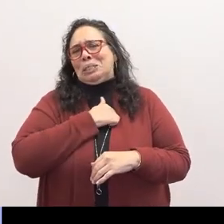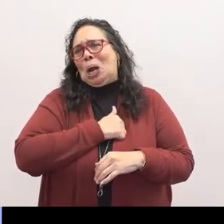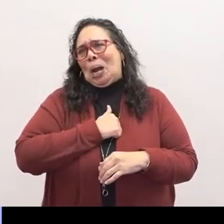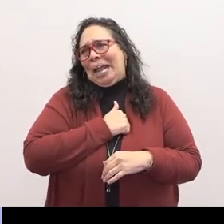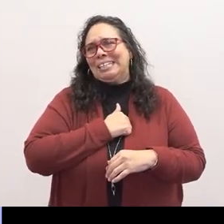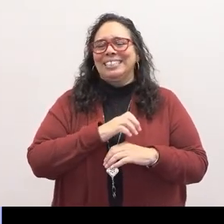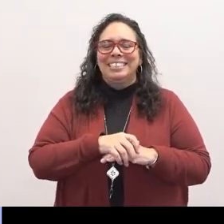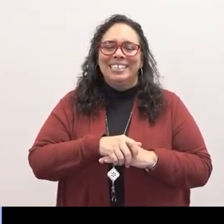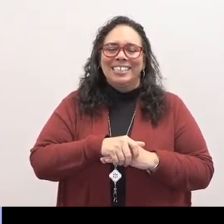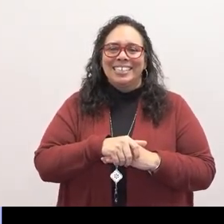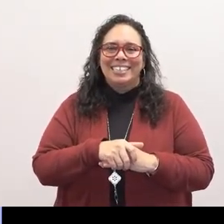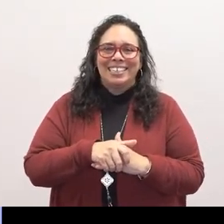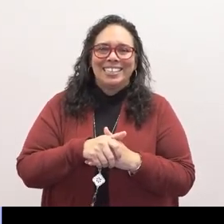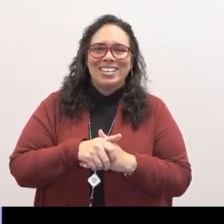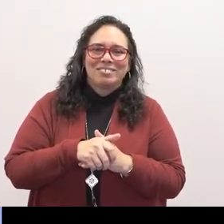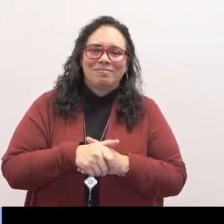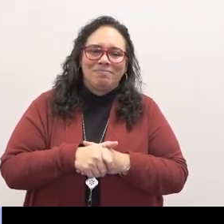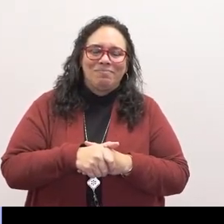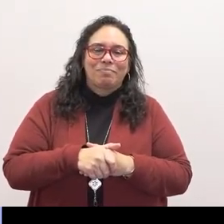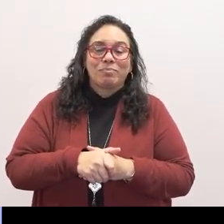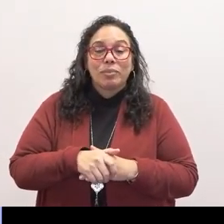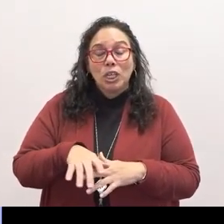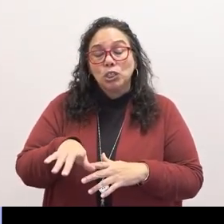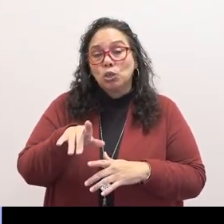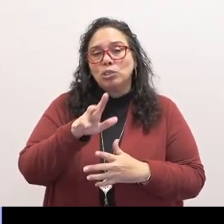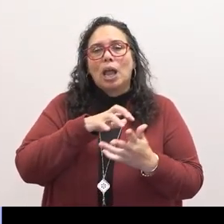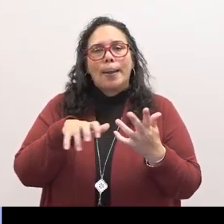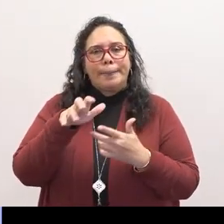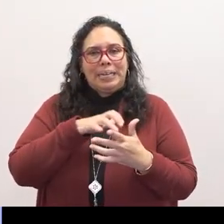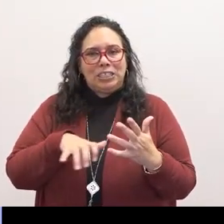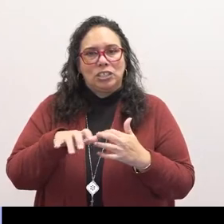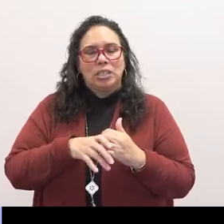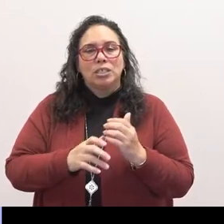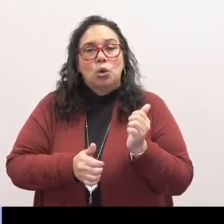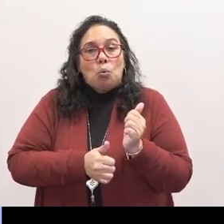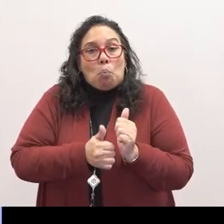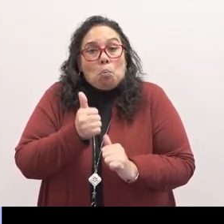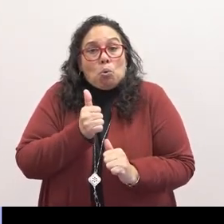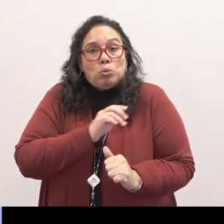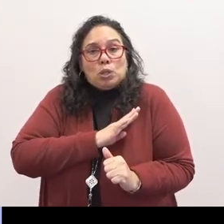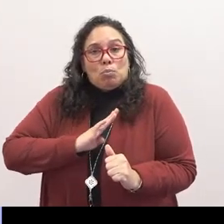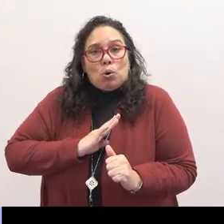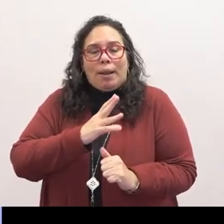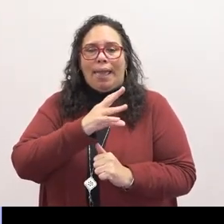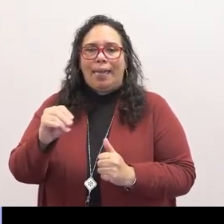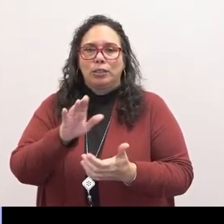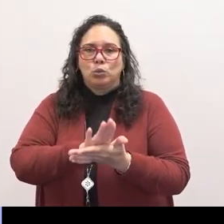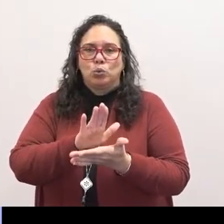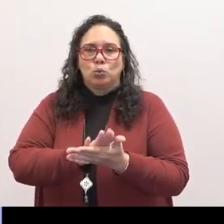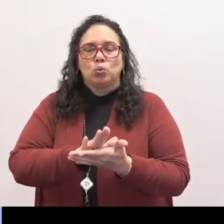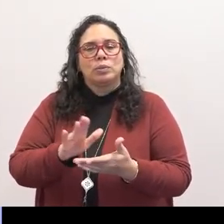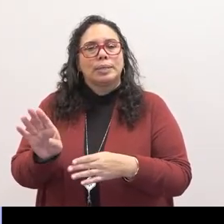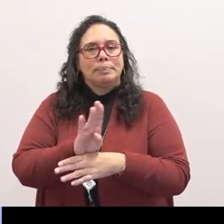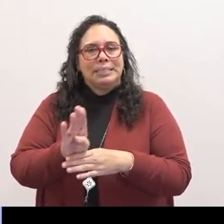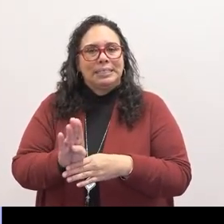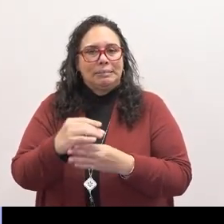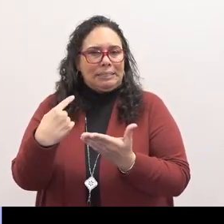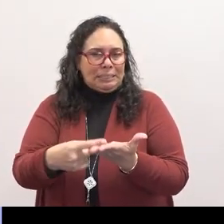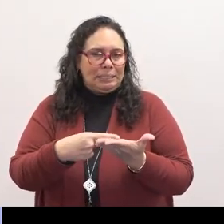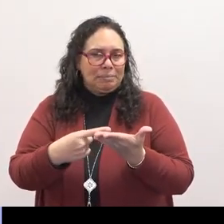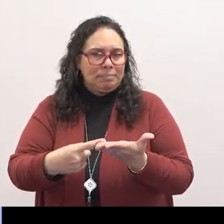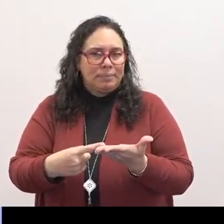Justin. Yeah. So it's the combination. It's the majority of the board and it's school business. And meetings can happen